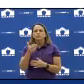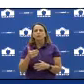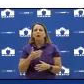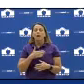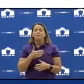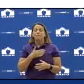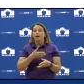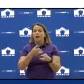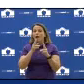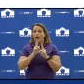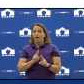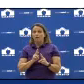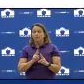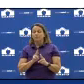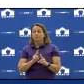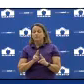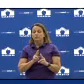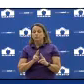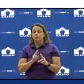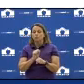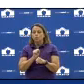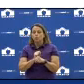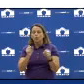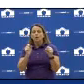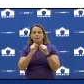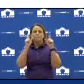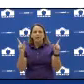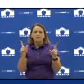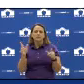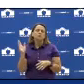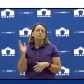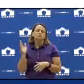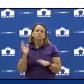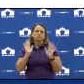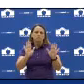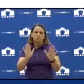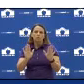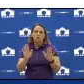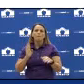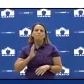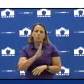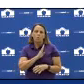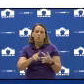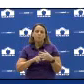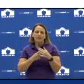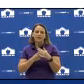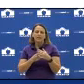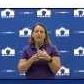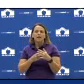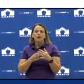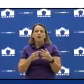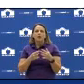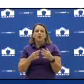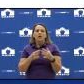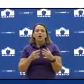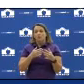great honor of working with an amazing board, and we spent at the beginning of my tenure a retreat,